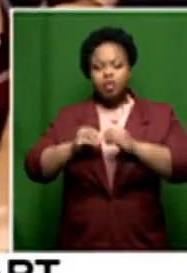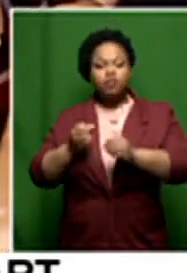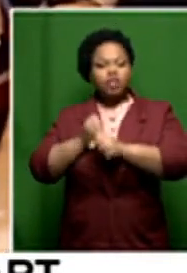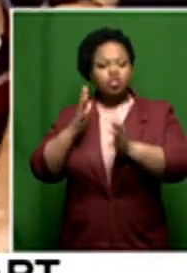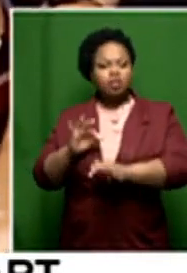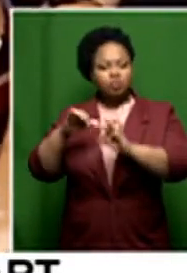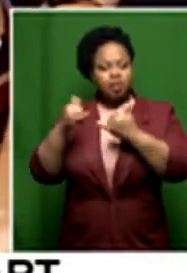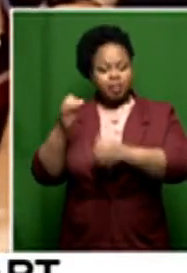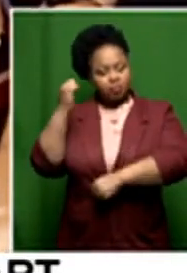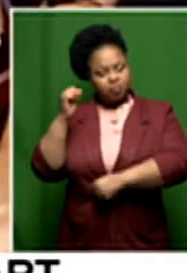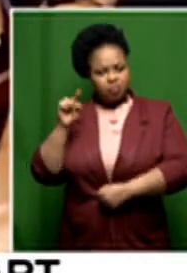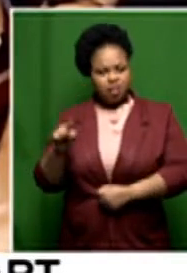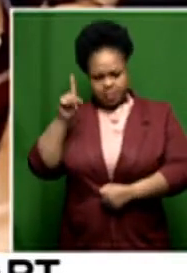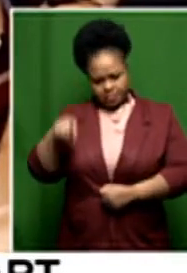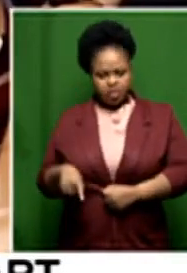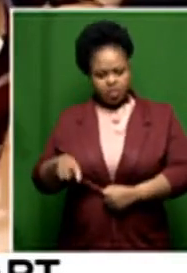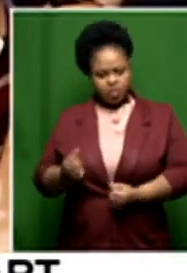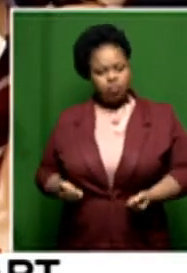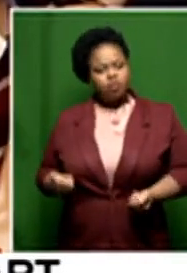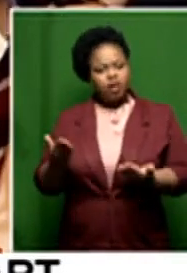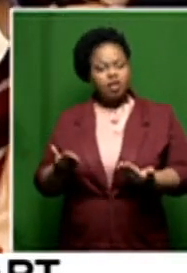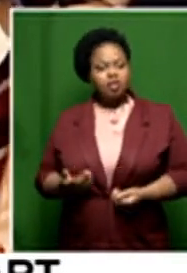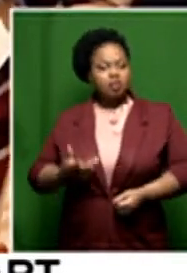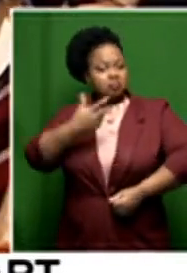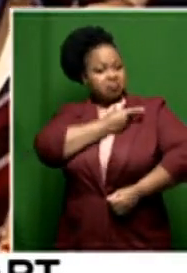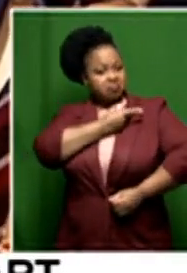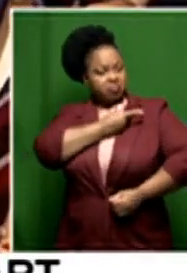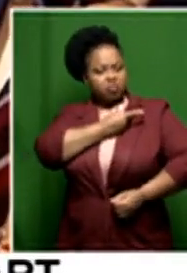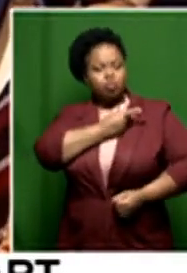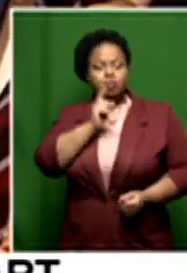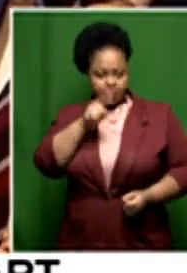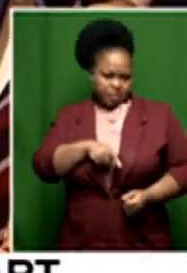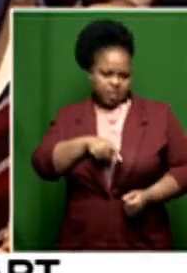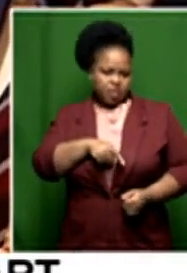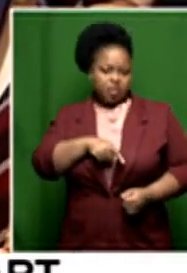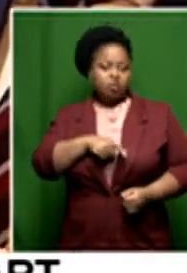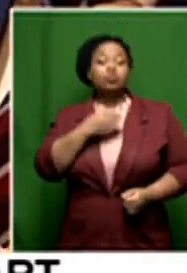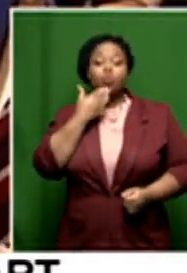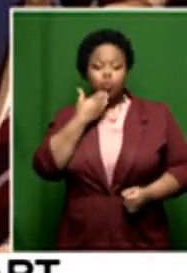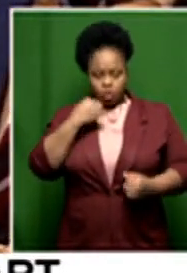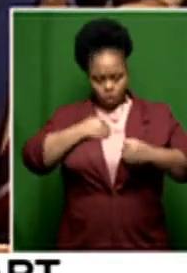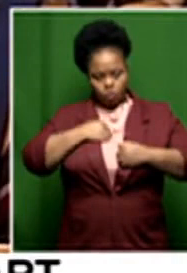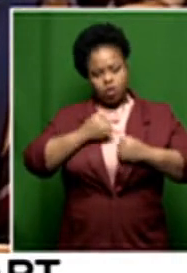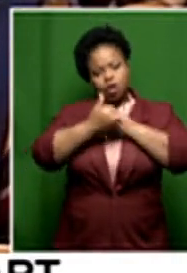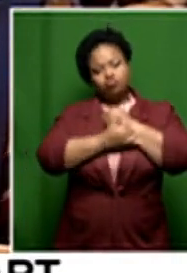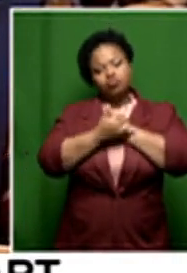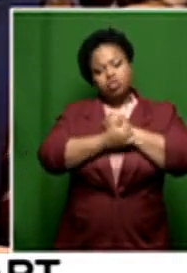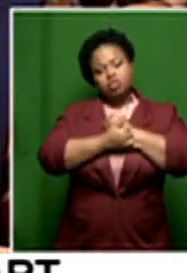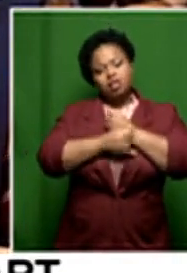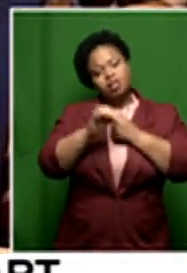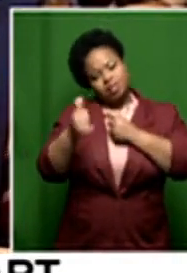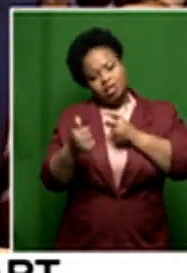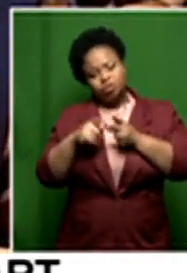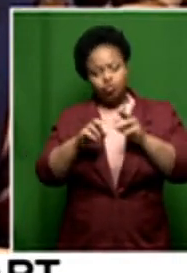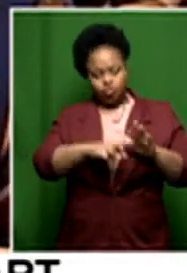are bound to provide the vaccine that they produce, first of all, to their country and then to